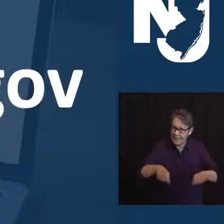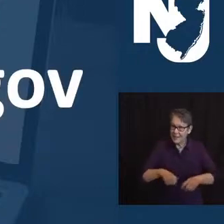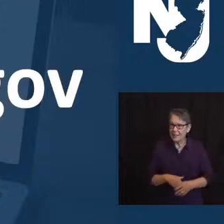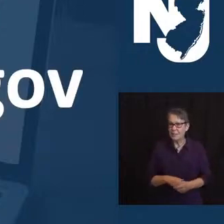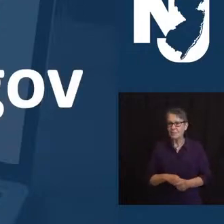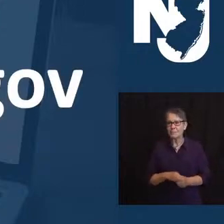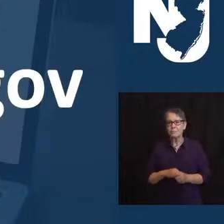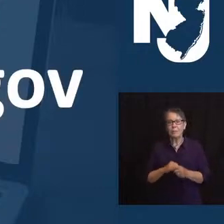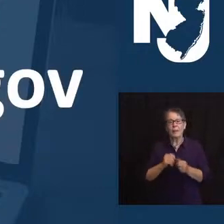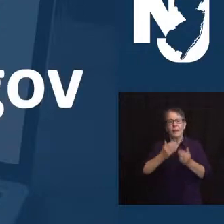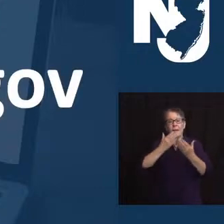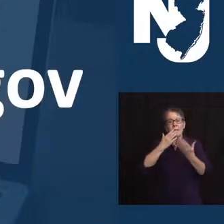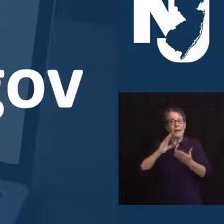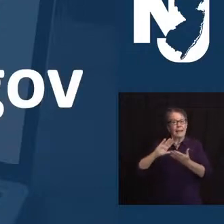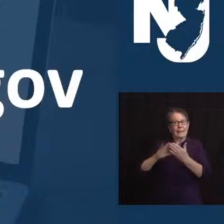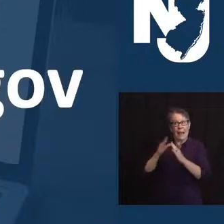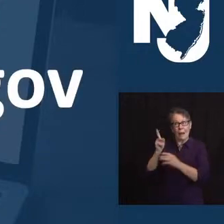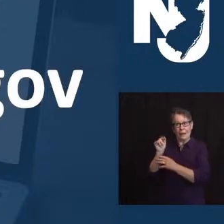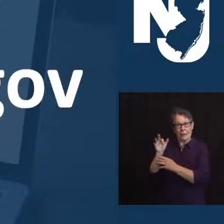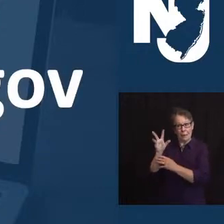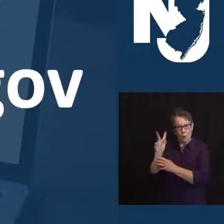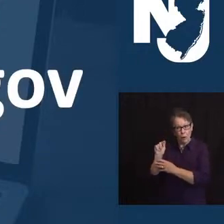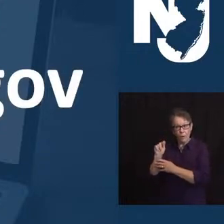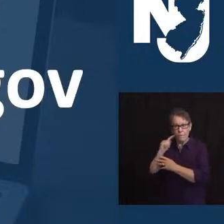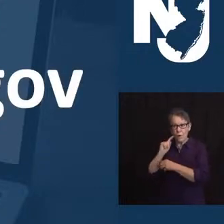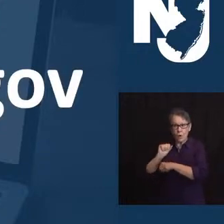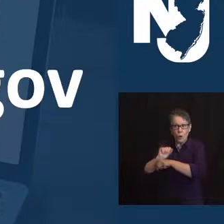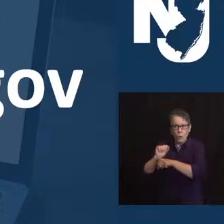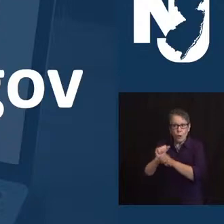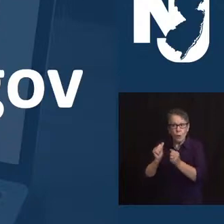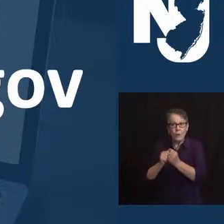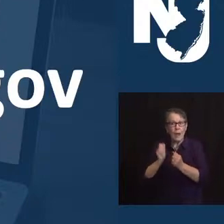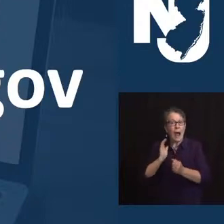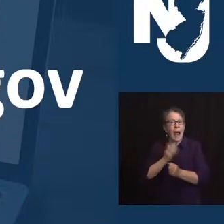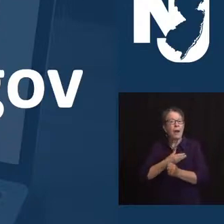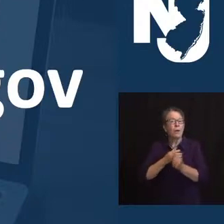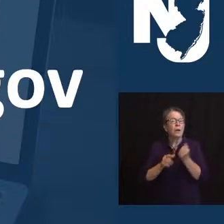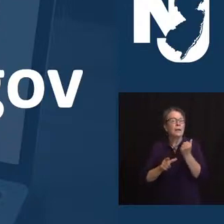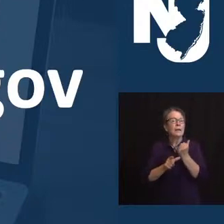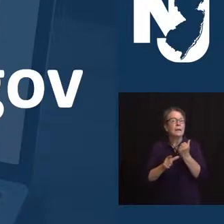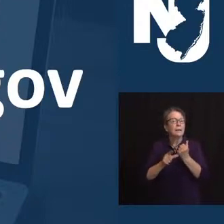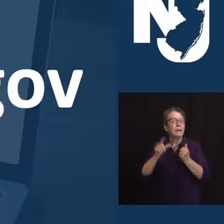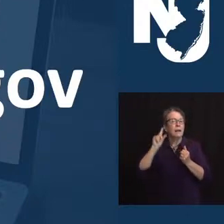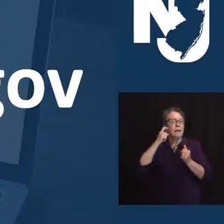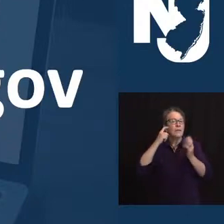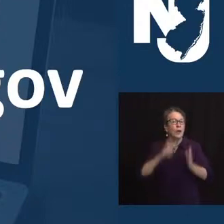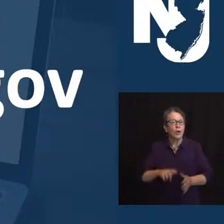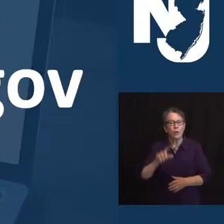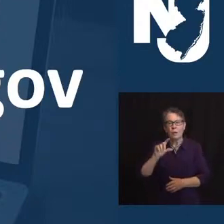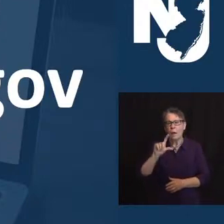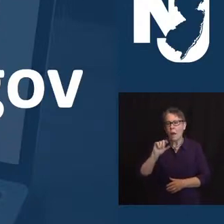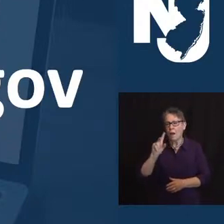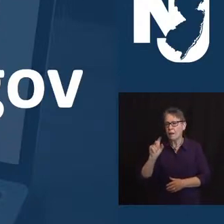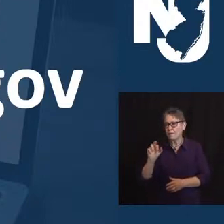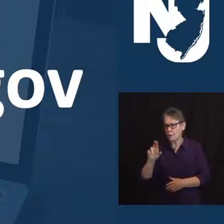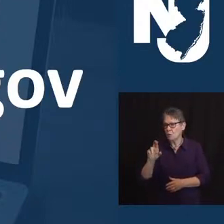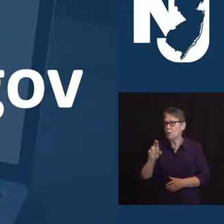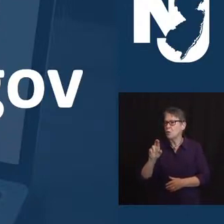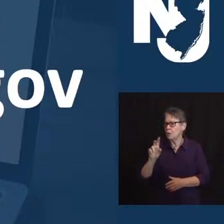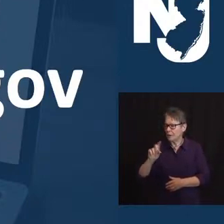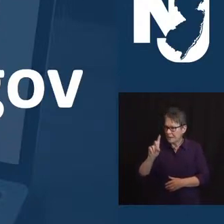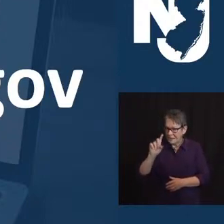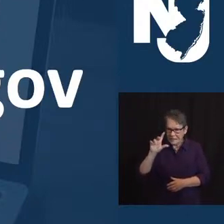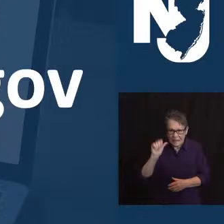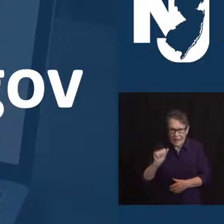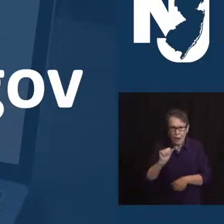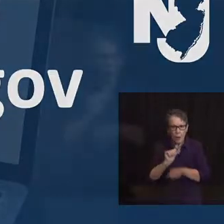Lieutenant Governor and her team at the DCA for the betterment of its downtown. This is truly a win-win relationship. So this DCA grant